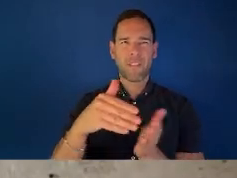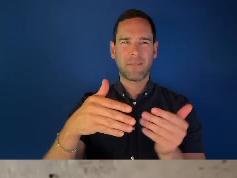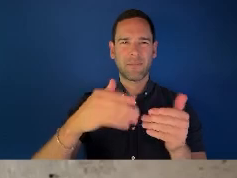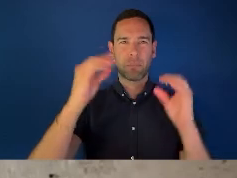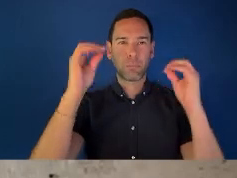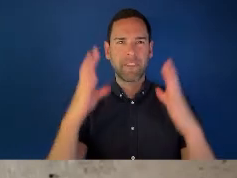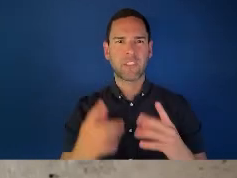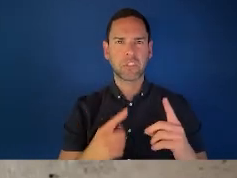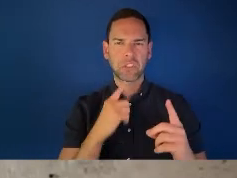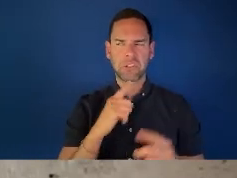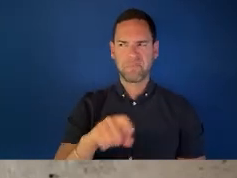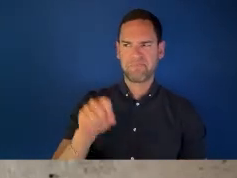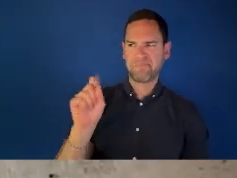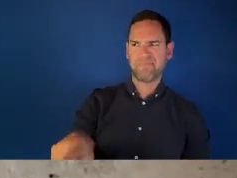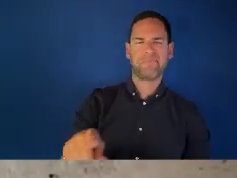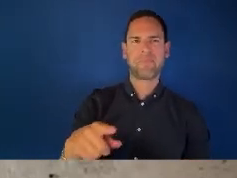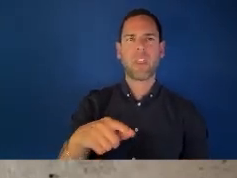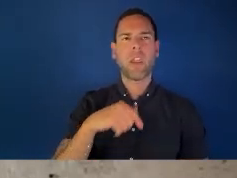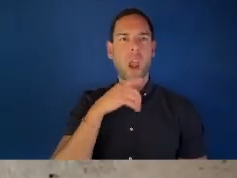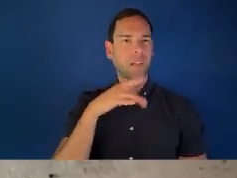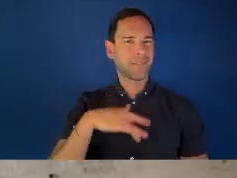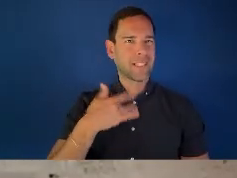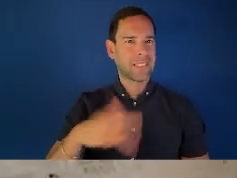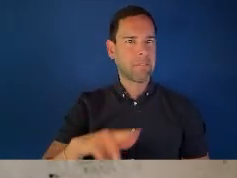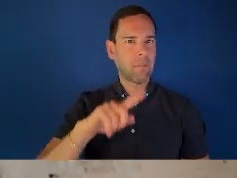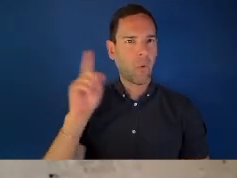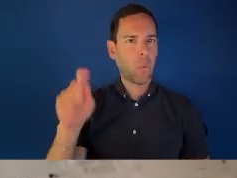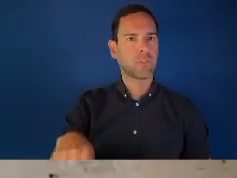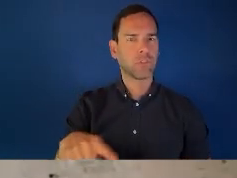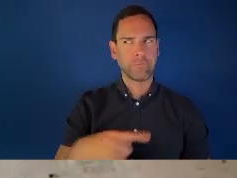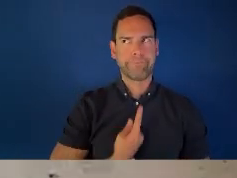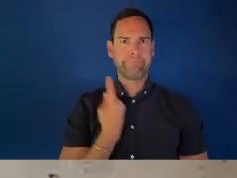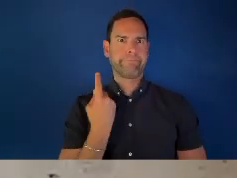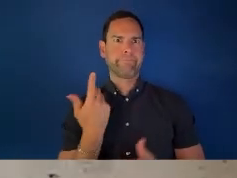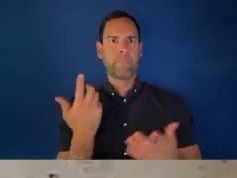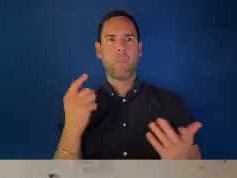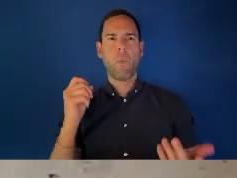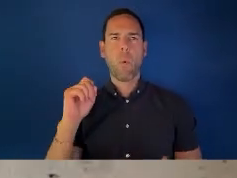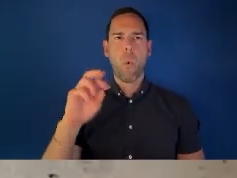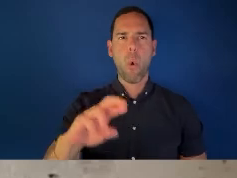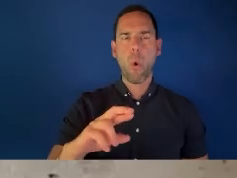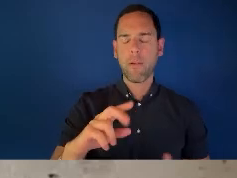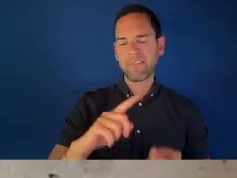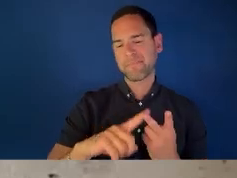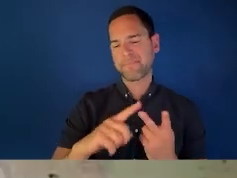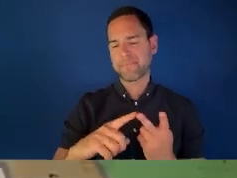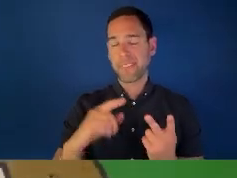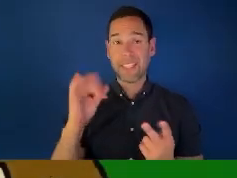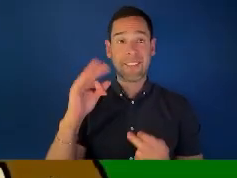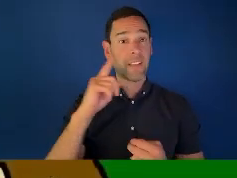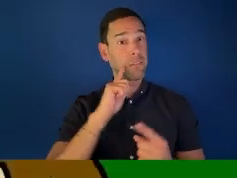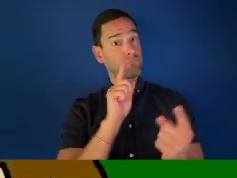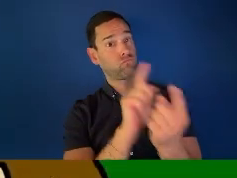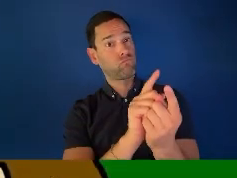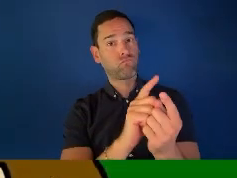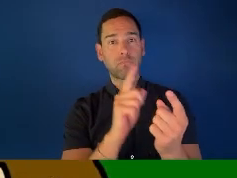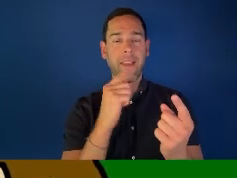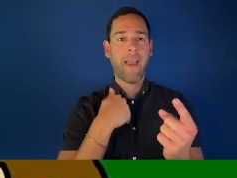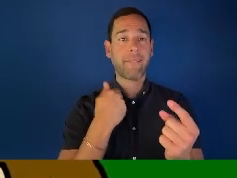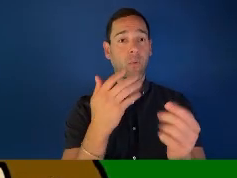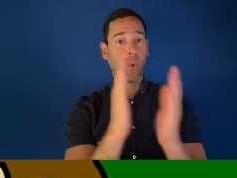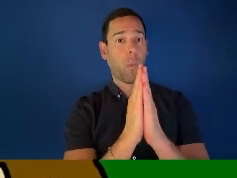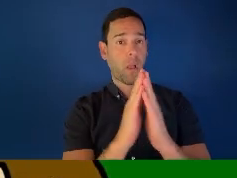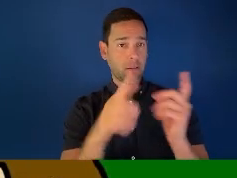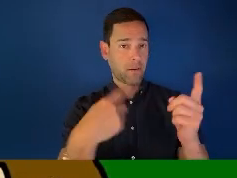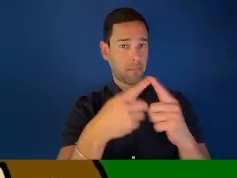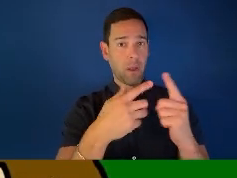disability or accommodations, I get responses like, oh, well, everyone's a little bit autistic. And yes, well, I deal with that too.